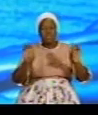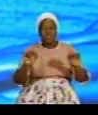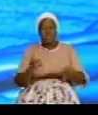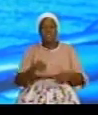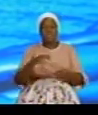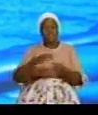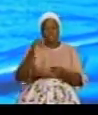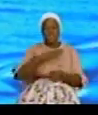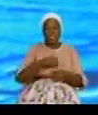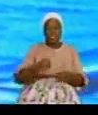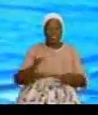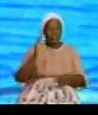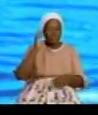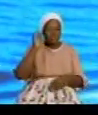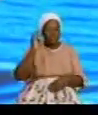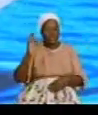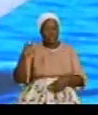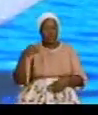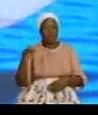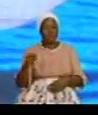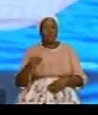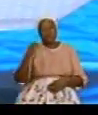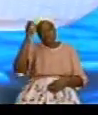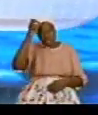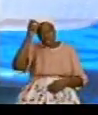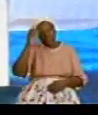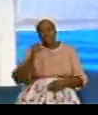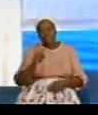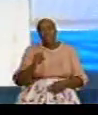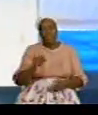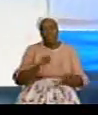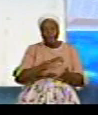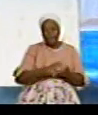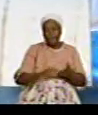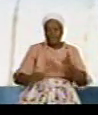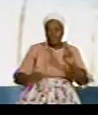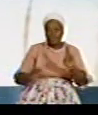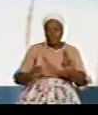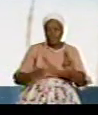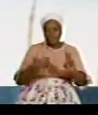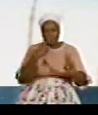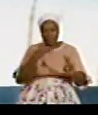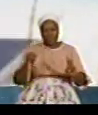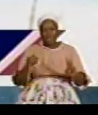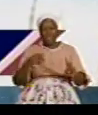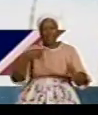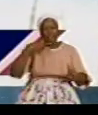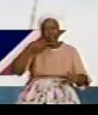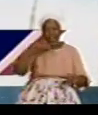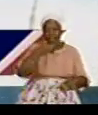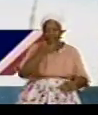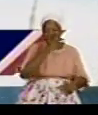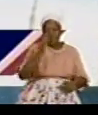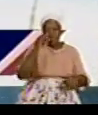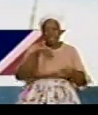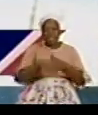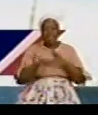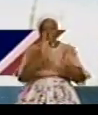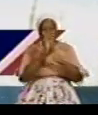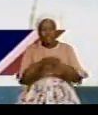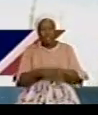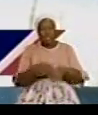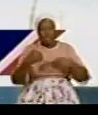of devils. And then in verse 2, speaking lies in hypocrisy, having